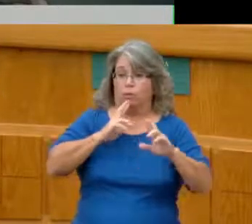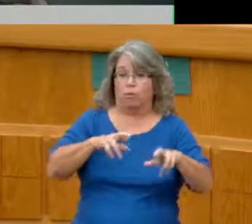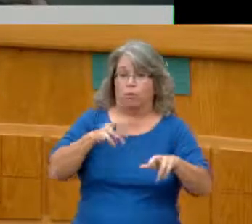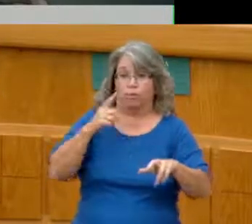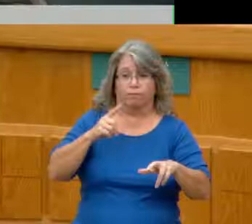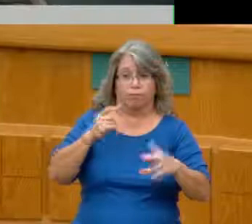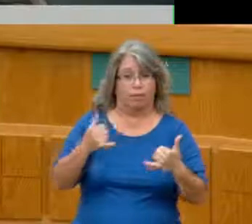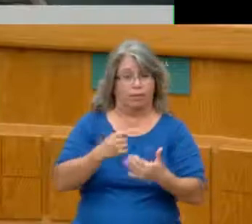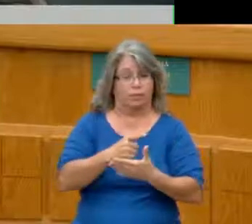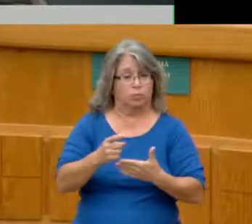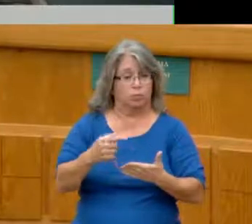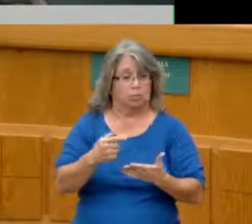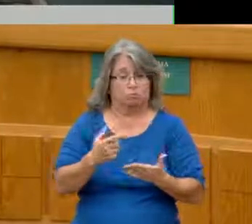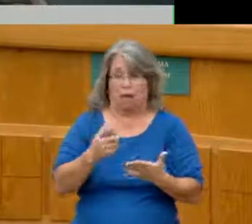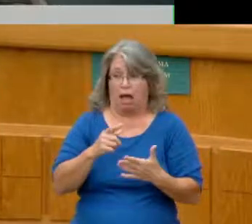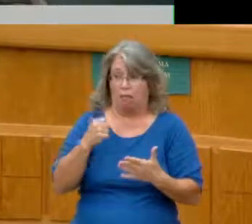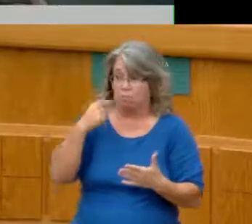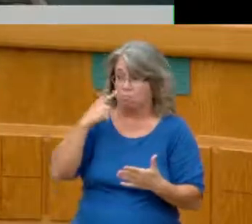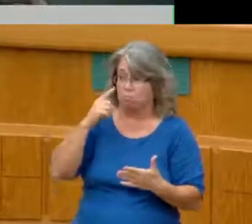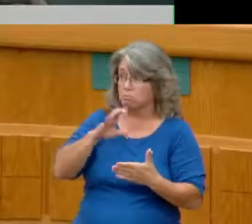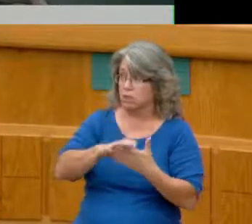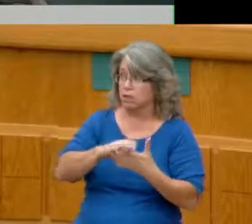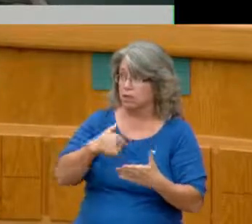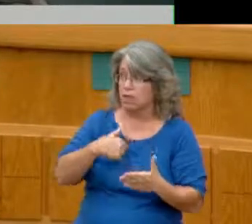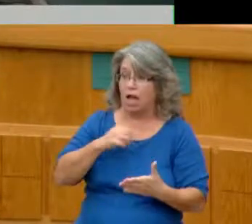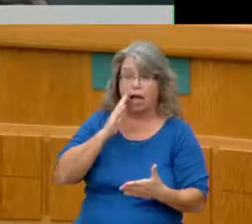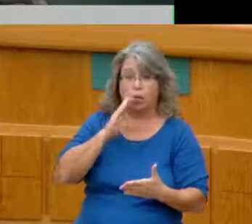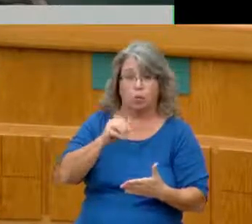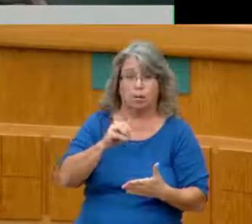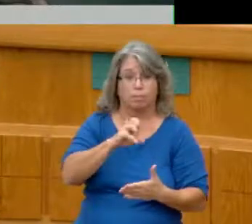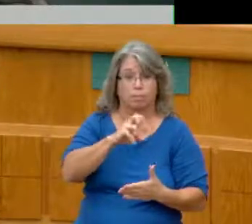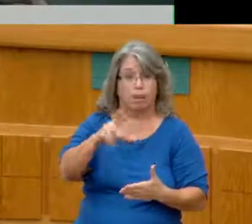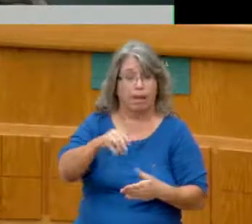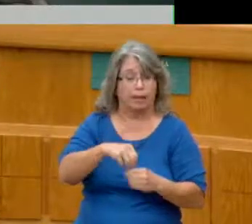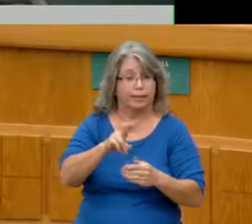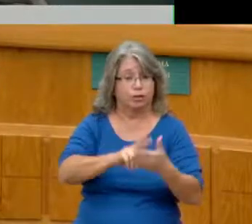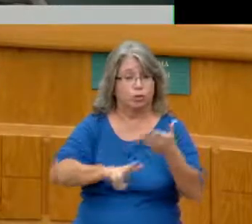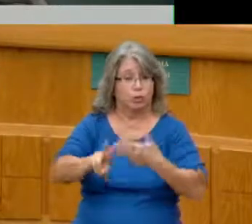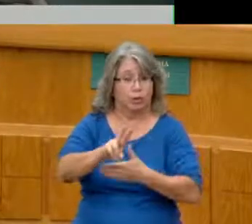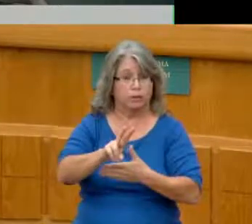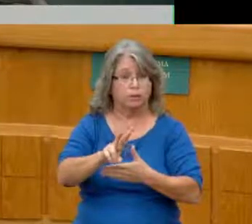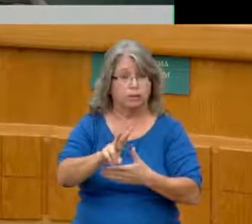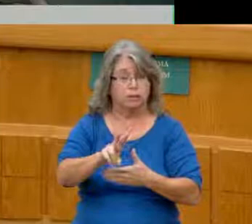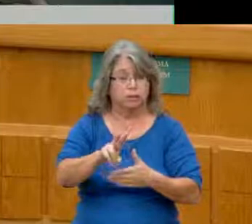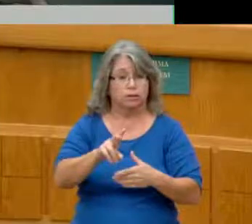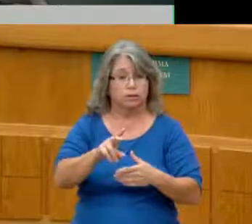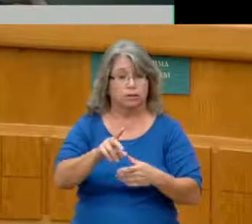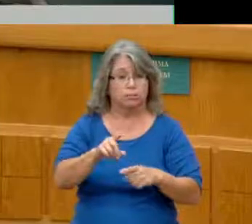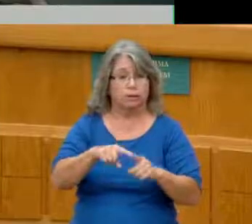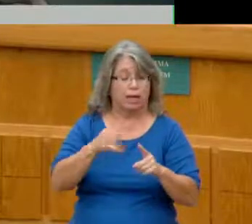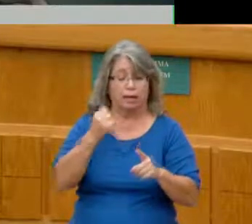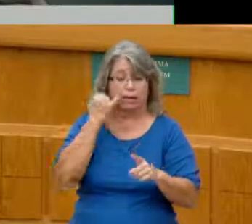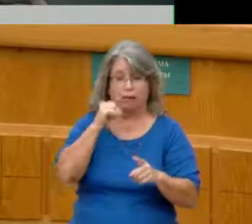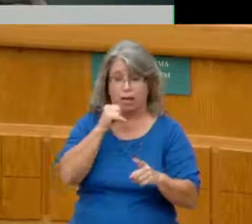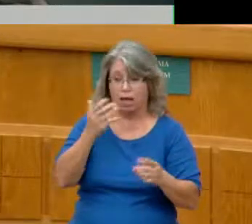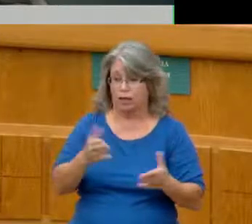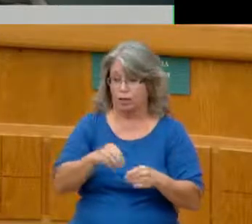in 2 weeks to deliver another report. But if it's not in person, we'll upload it online and you can view it there. Thank